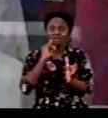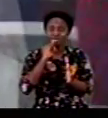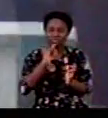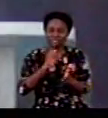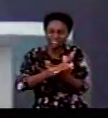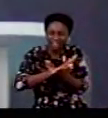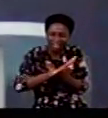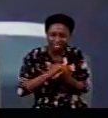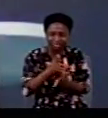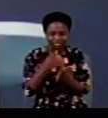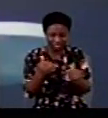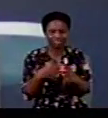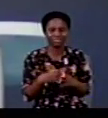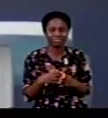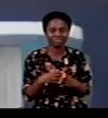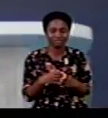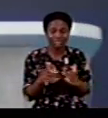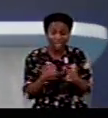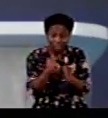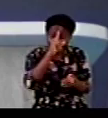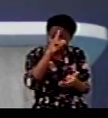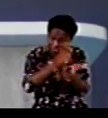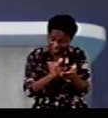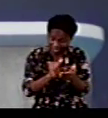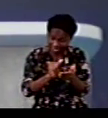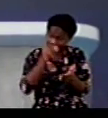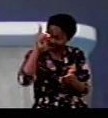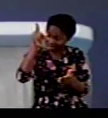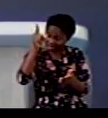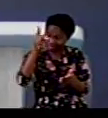Amen. Amen. Amen.